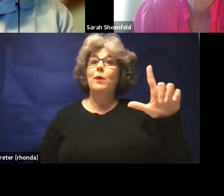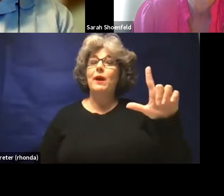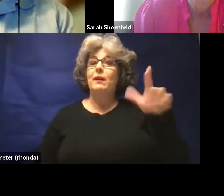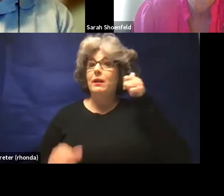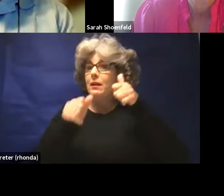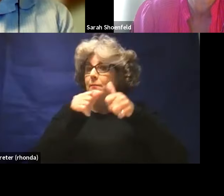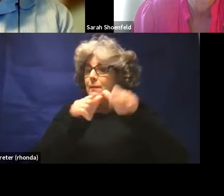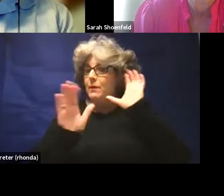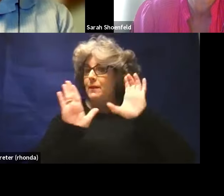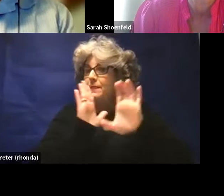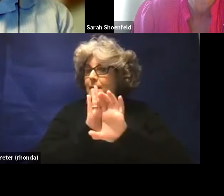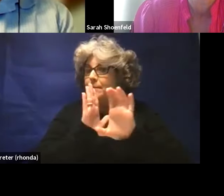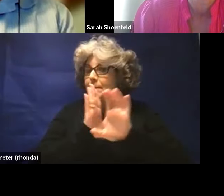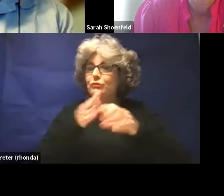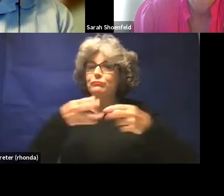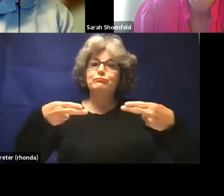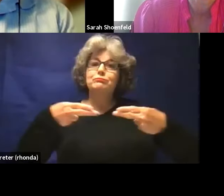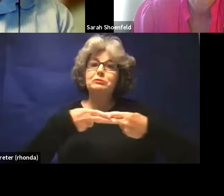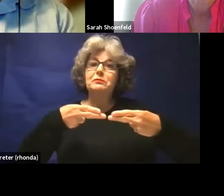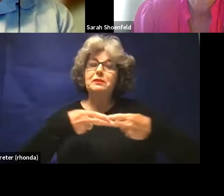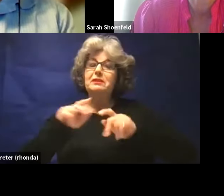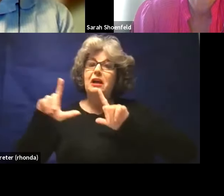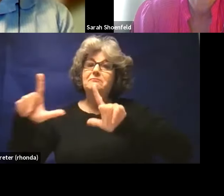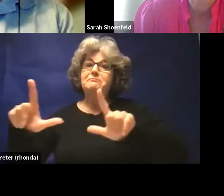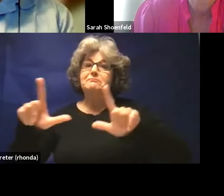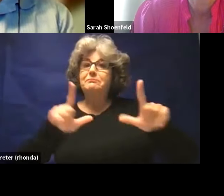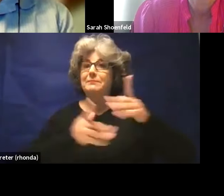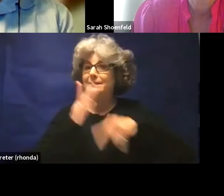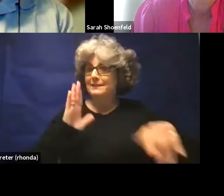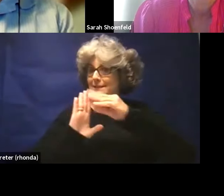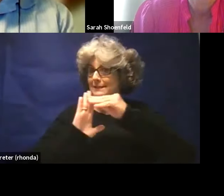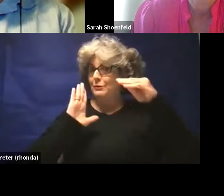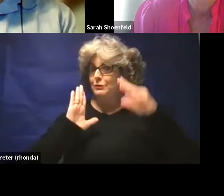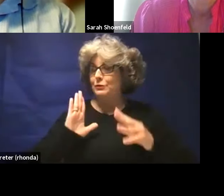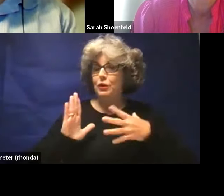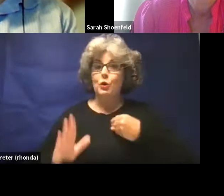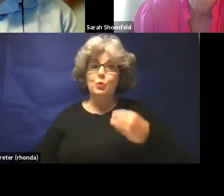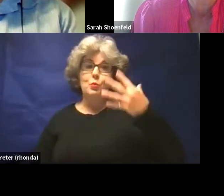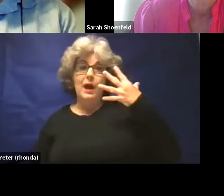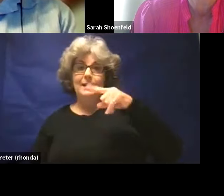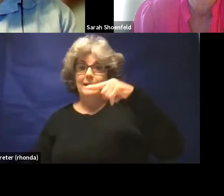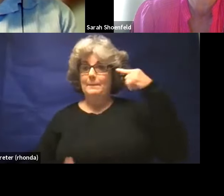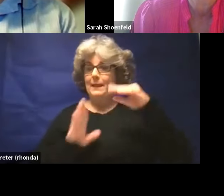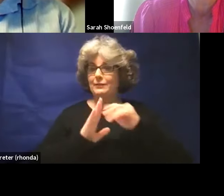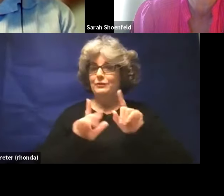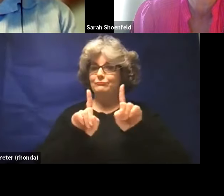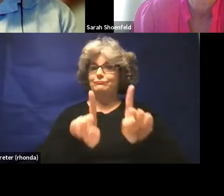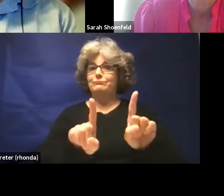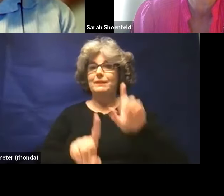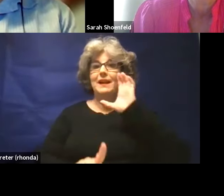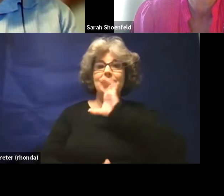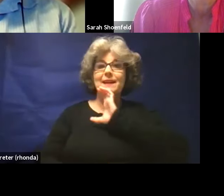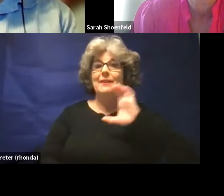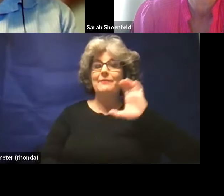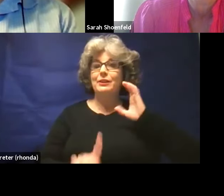photo that we saw during the slideshow, there were some students, both a white student and a black student in that cafeteria line that were